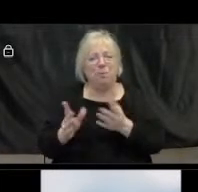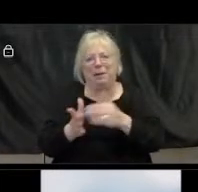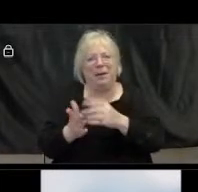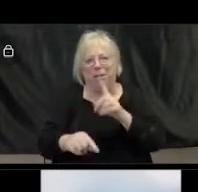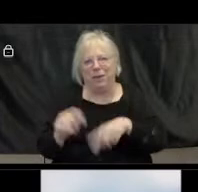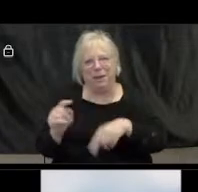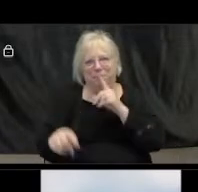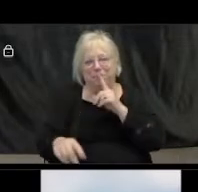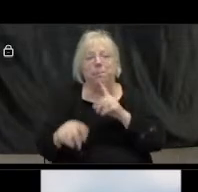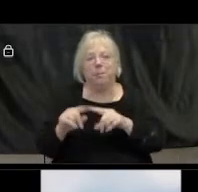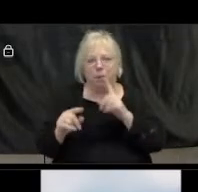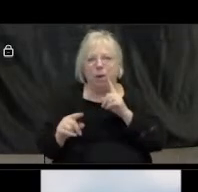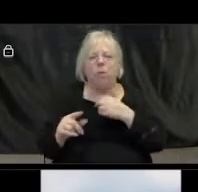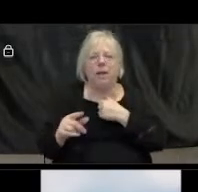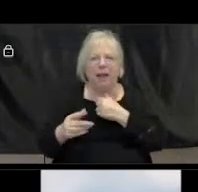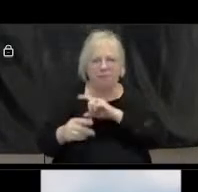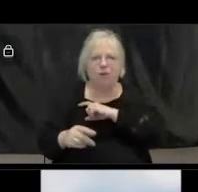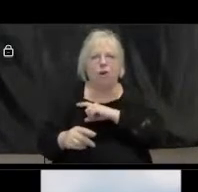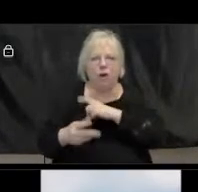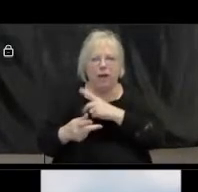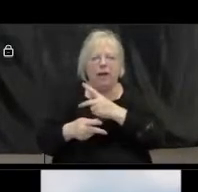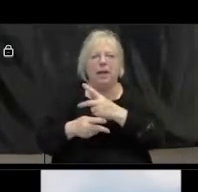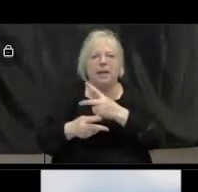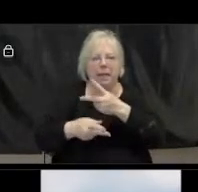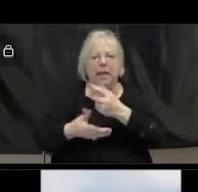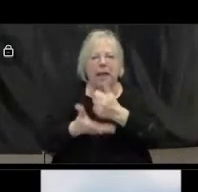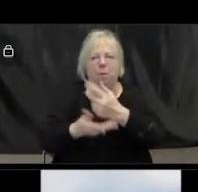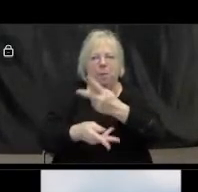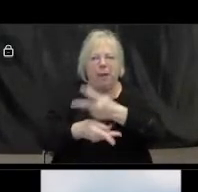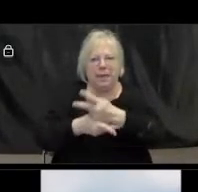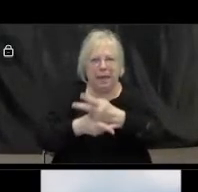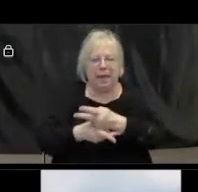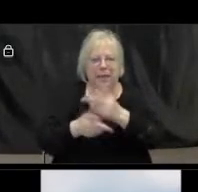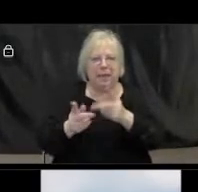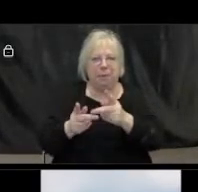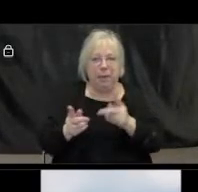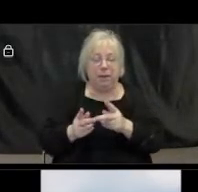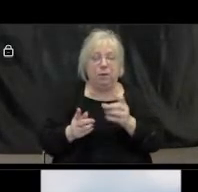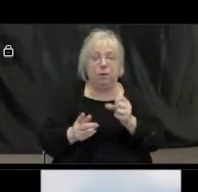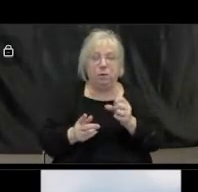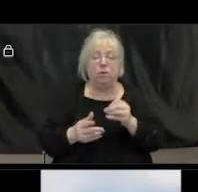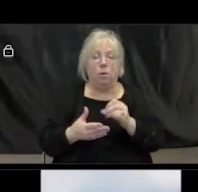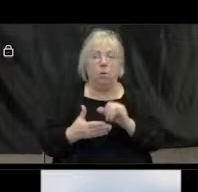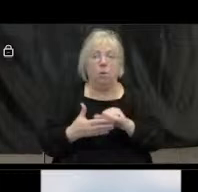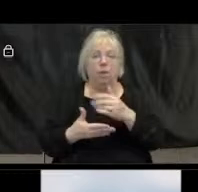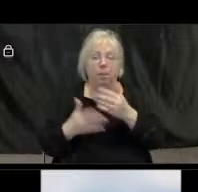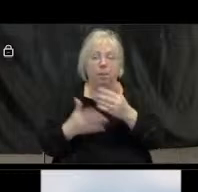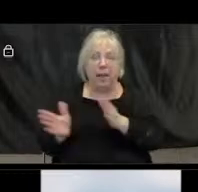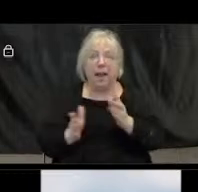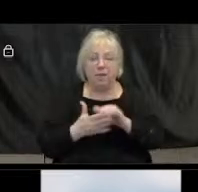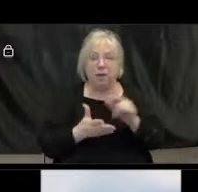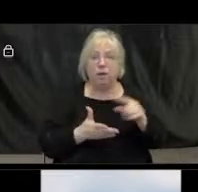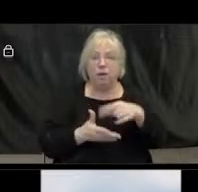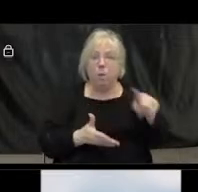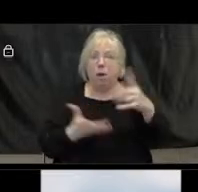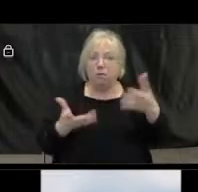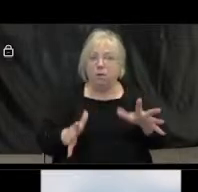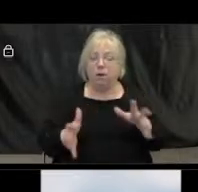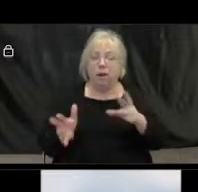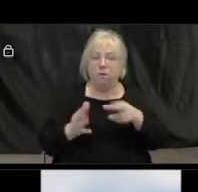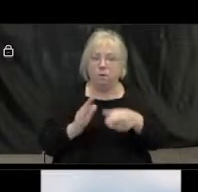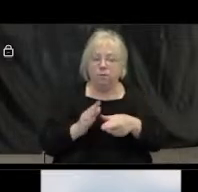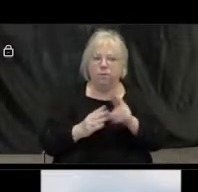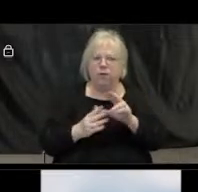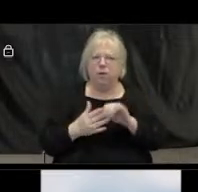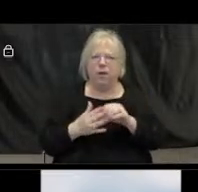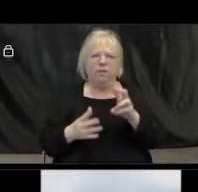that. So as far as what's in the plans and the submission that you guys have had a chance to review, that's how I would address